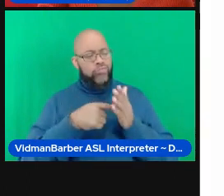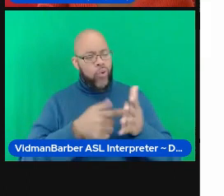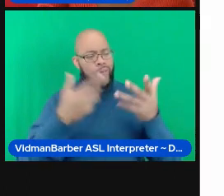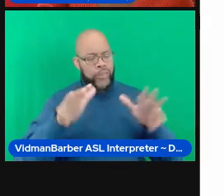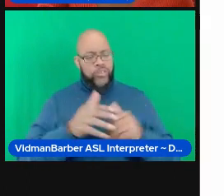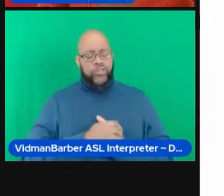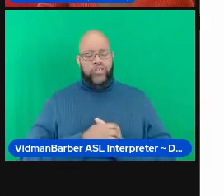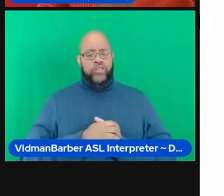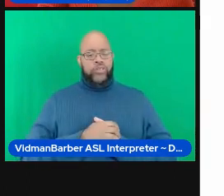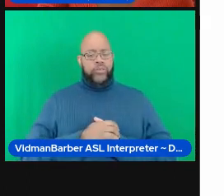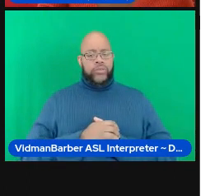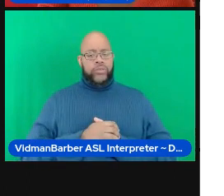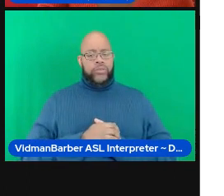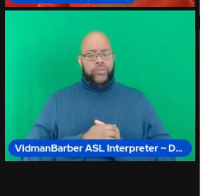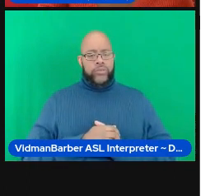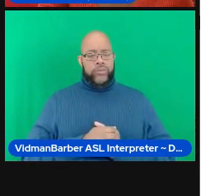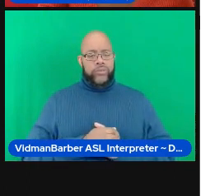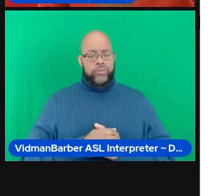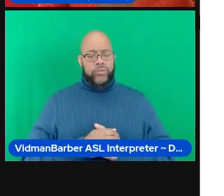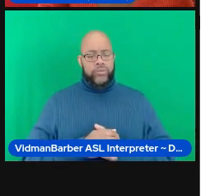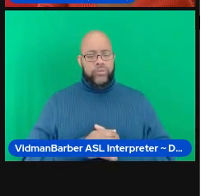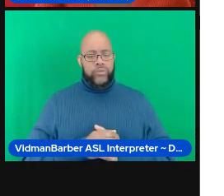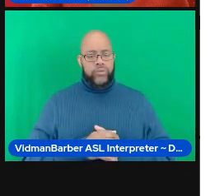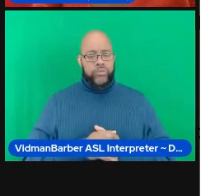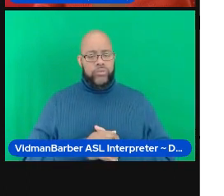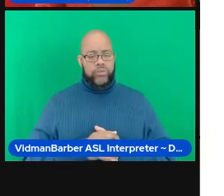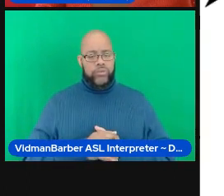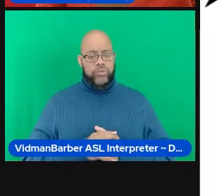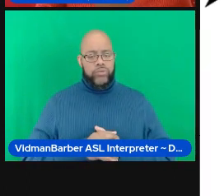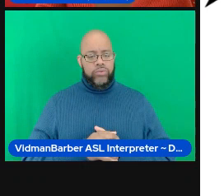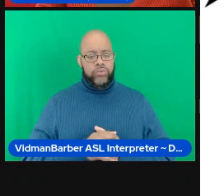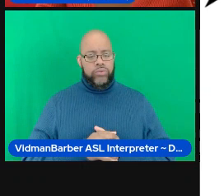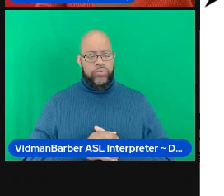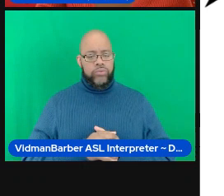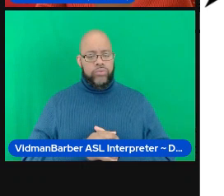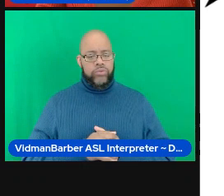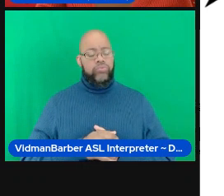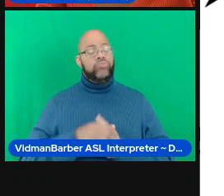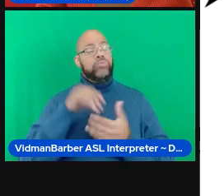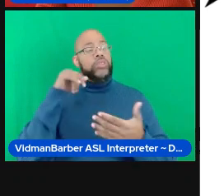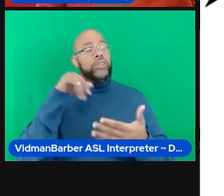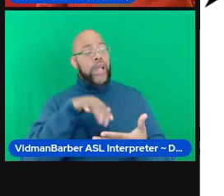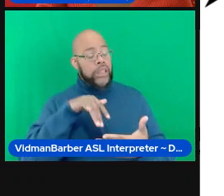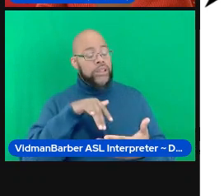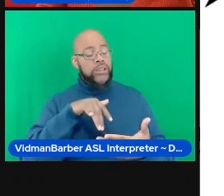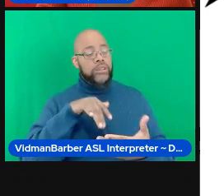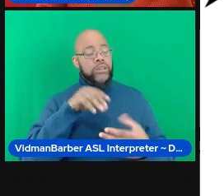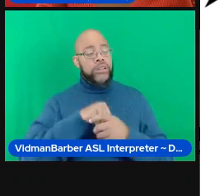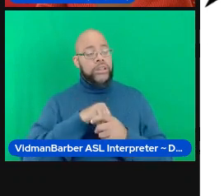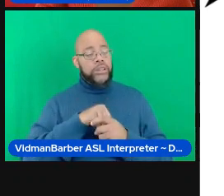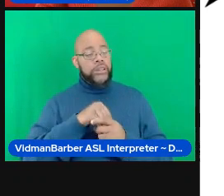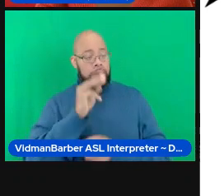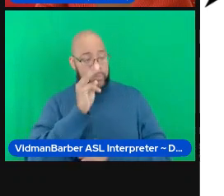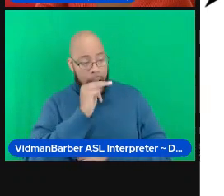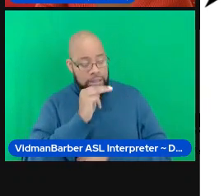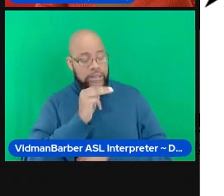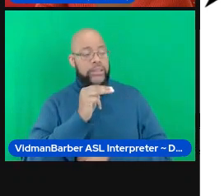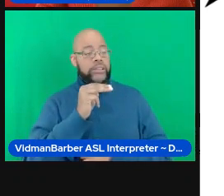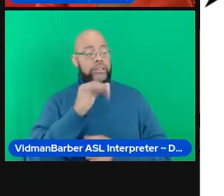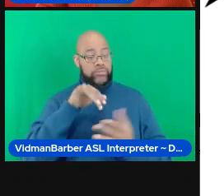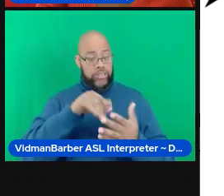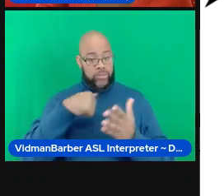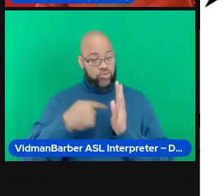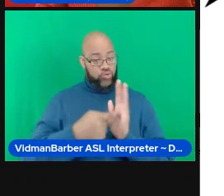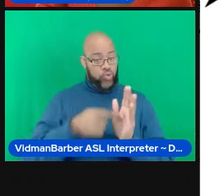in some of my things done. Okay, there have been studies in mice. In this study here that